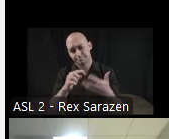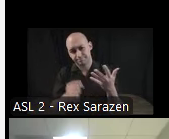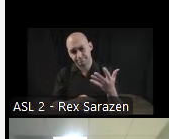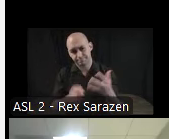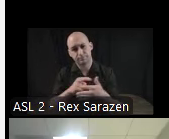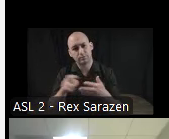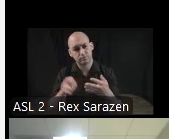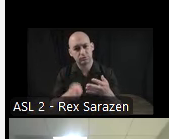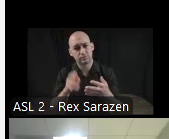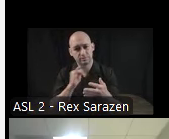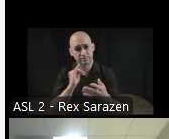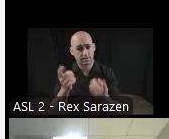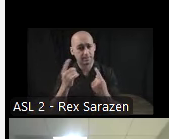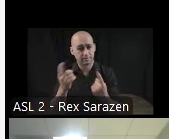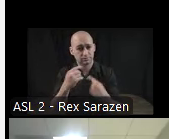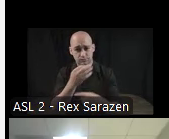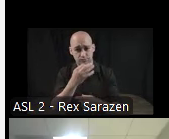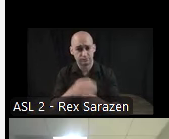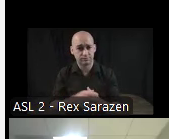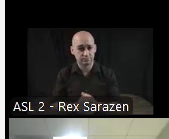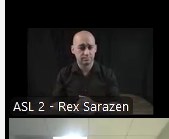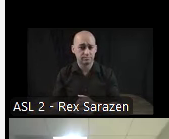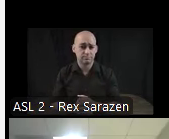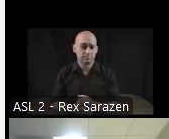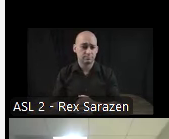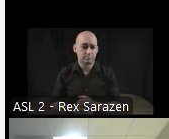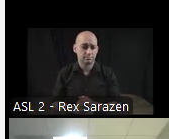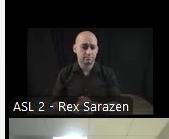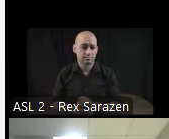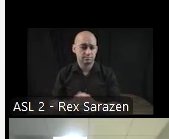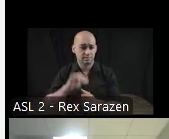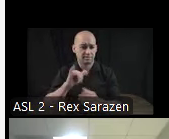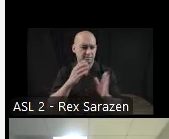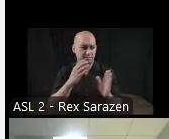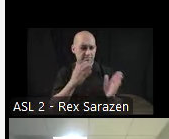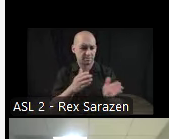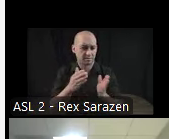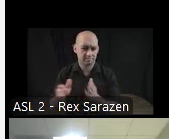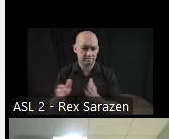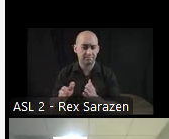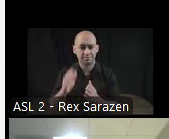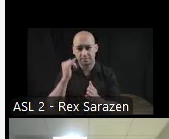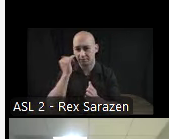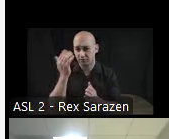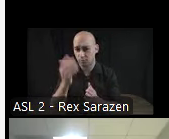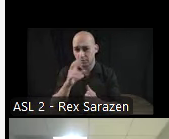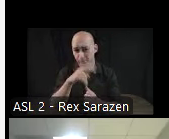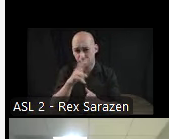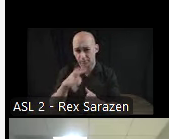will be forthcoming quite soon, is the plan. And then for those of you who want to look up the